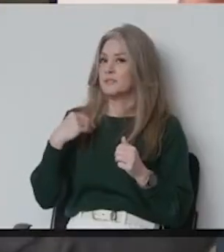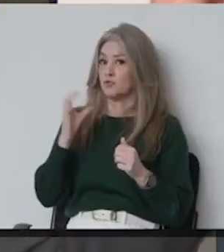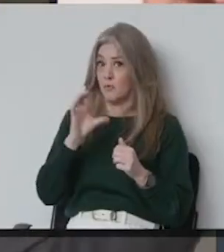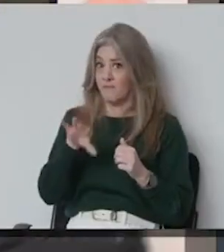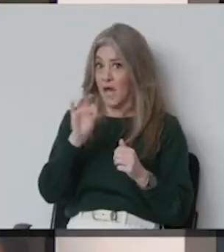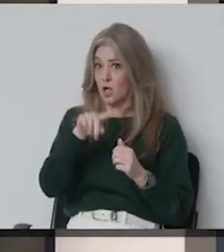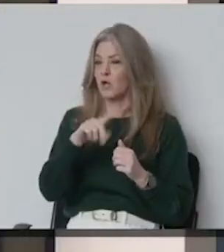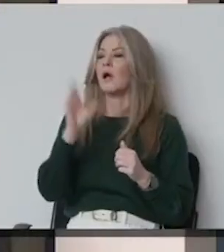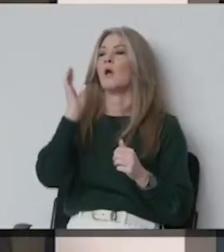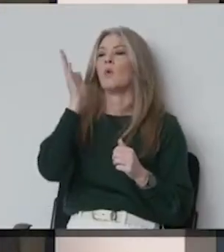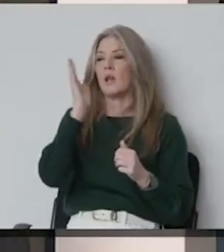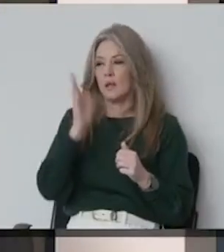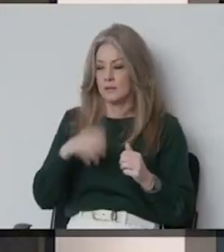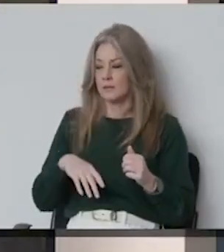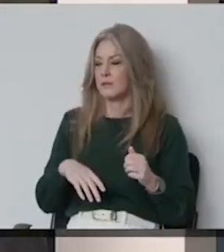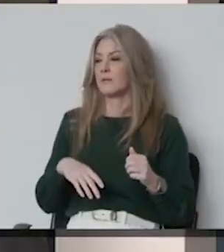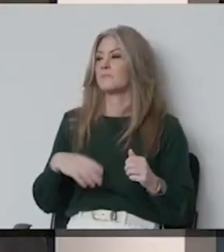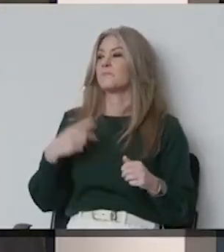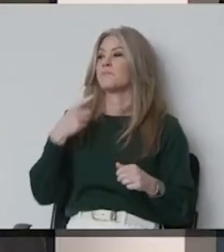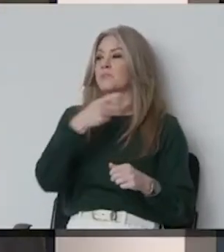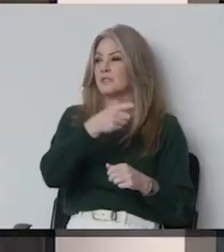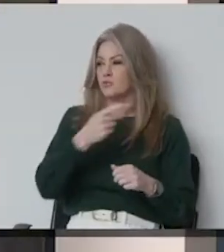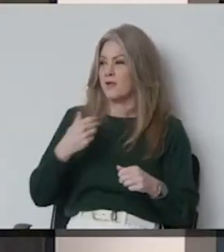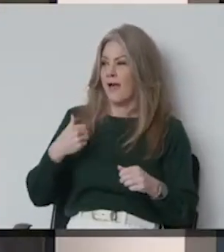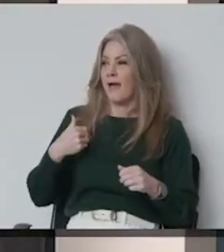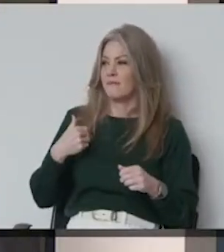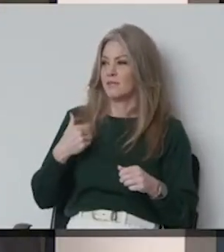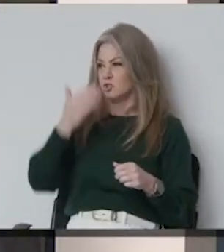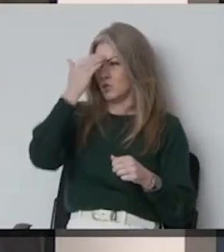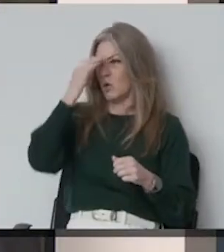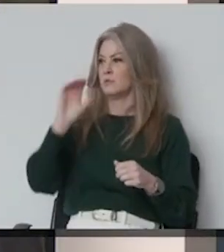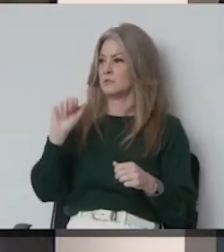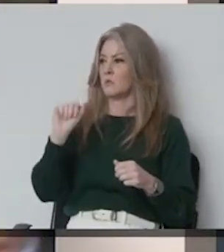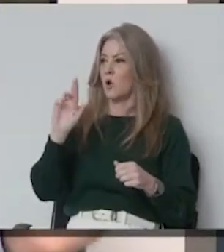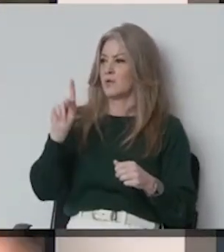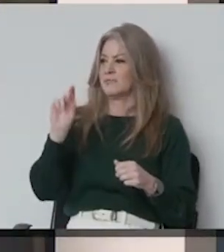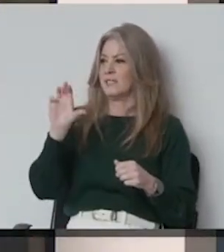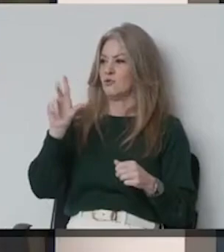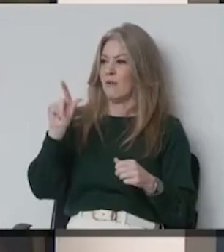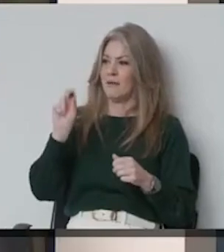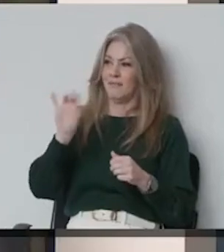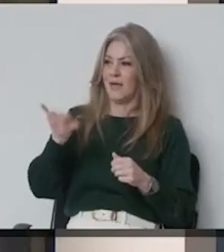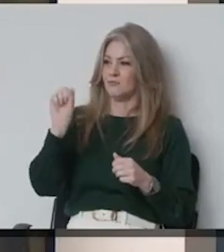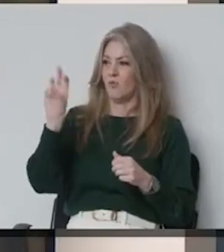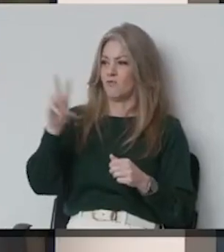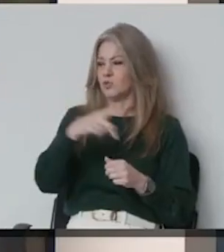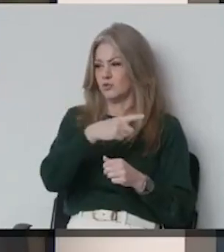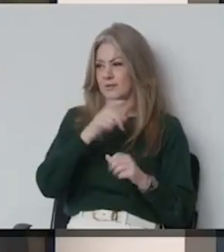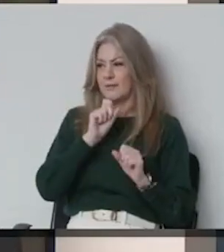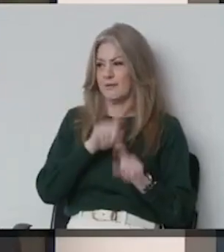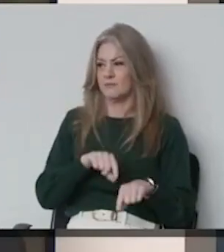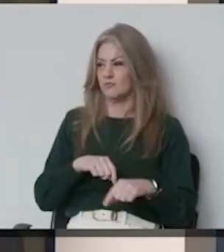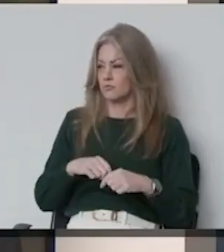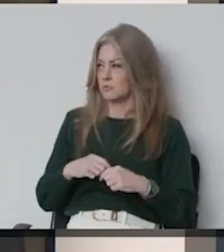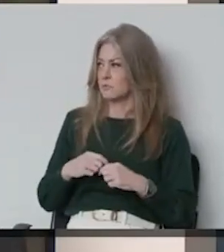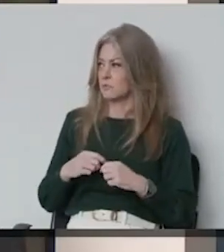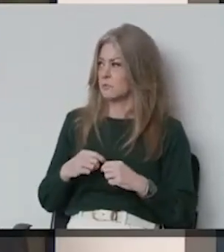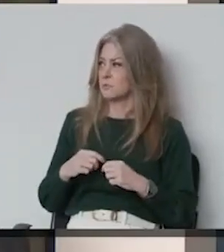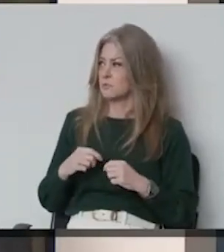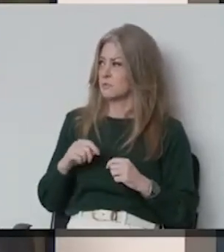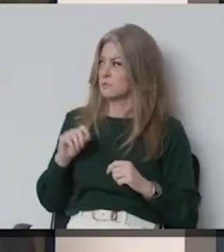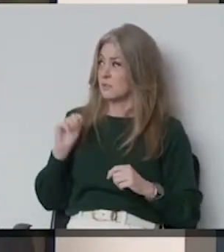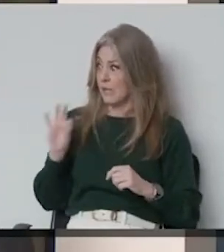April's got a demonstration over there of, I believe it's Articulate. And so she can definitely answer that question. But yeah, if there's